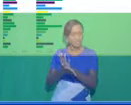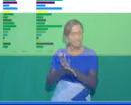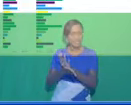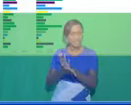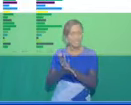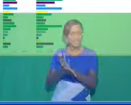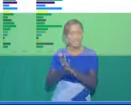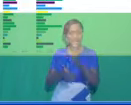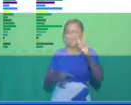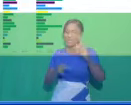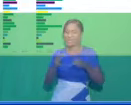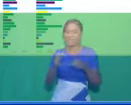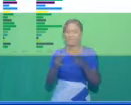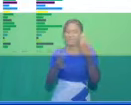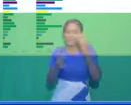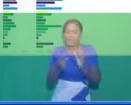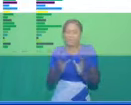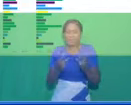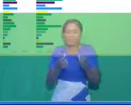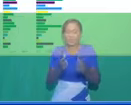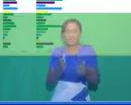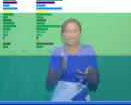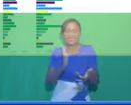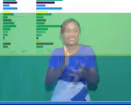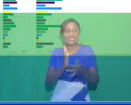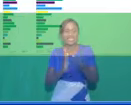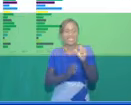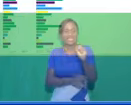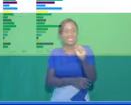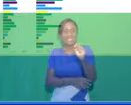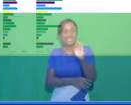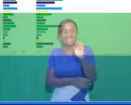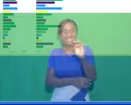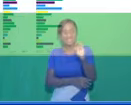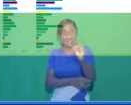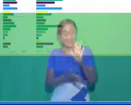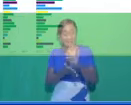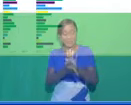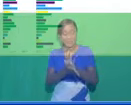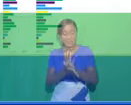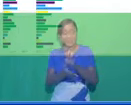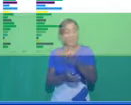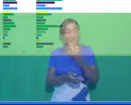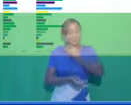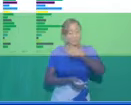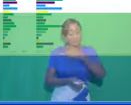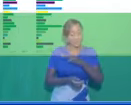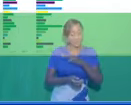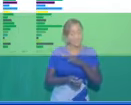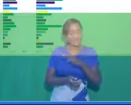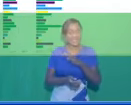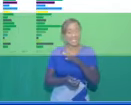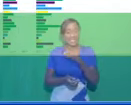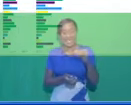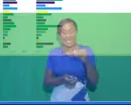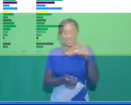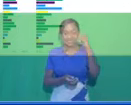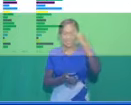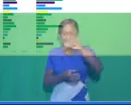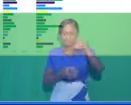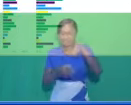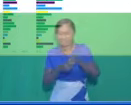We can't even classify it well, because it's technically a SEM school, technically it's denominational, technically the state is